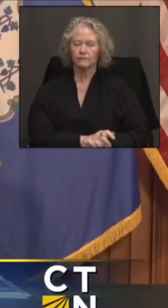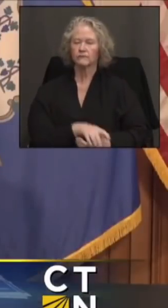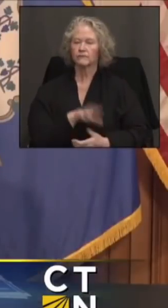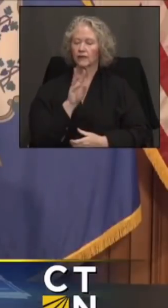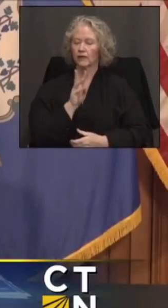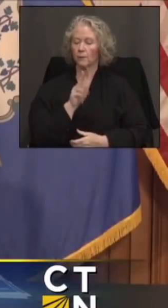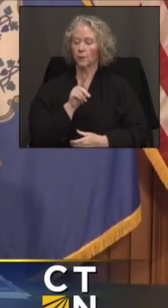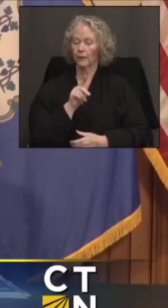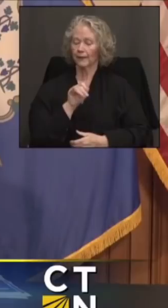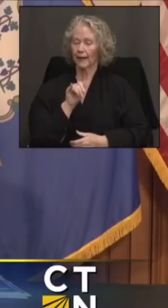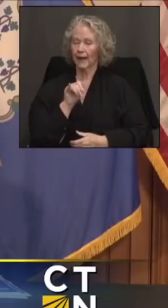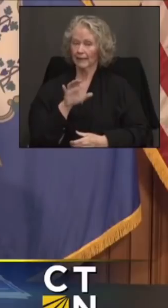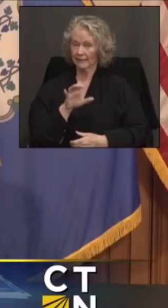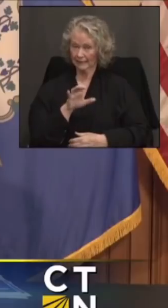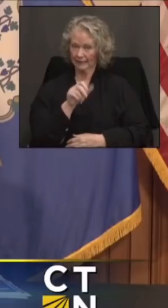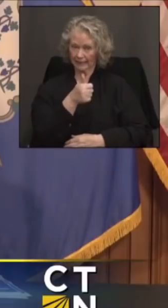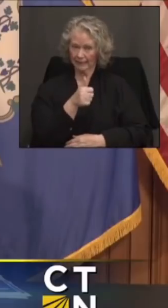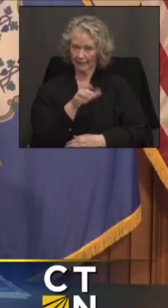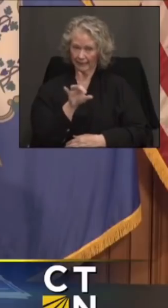WTIC 1080 News.